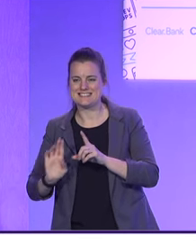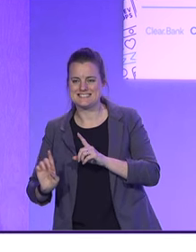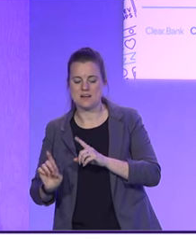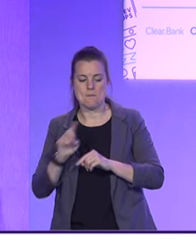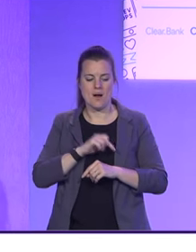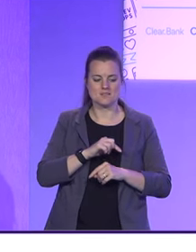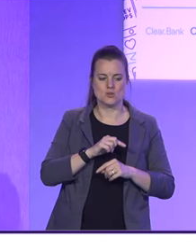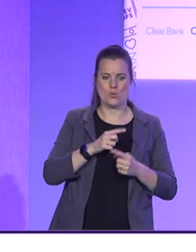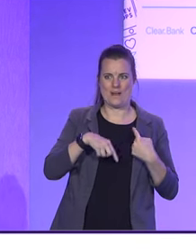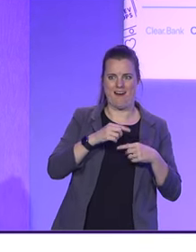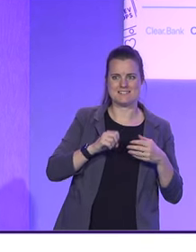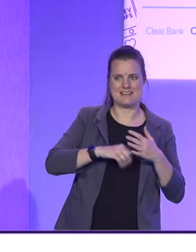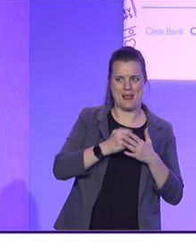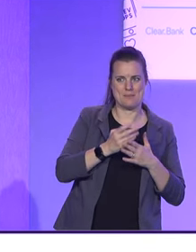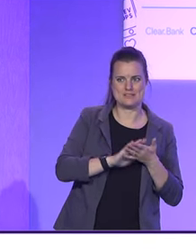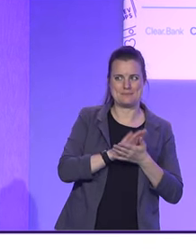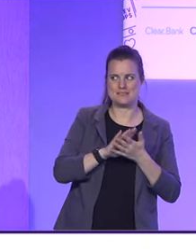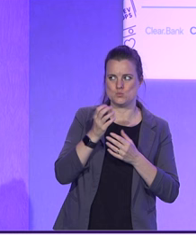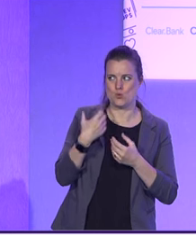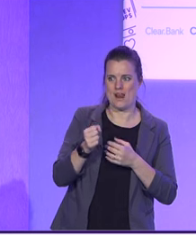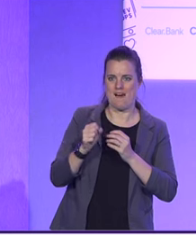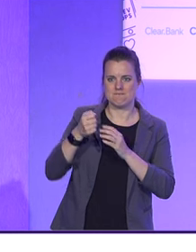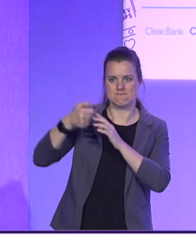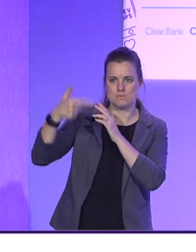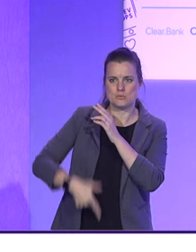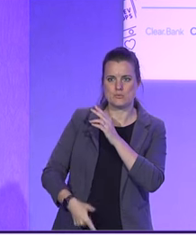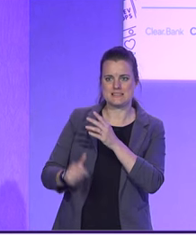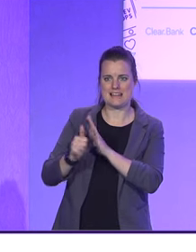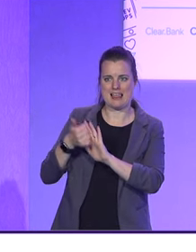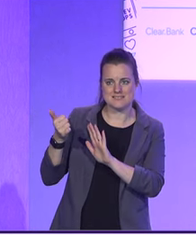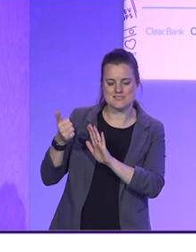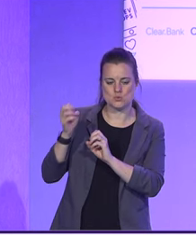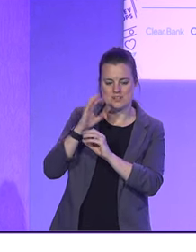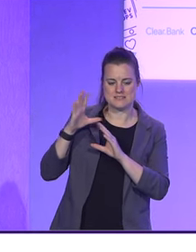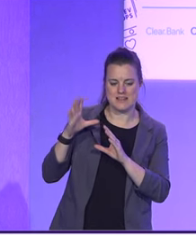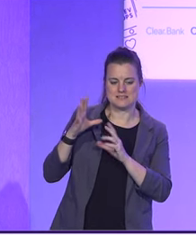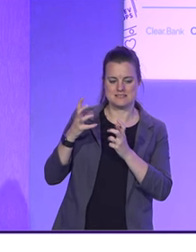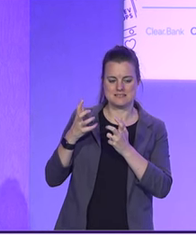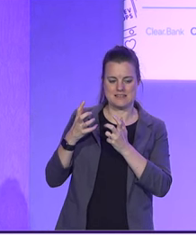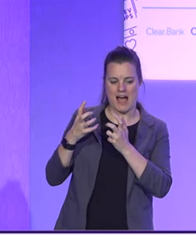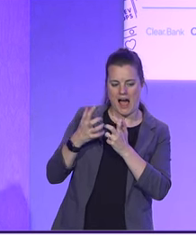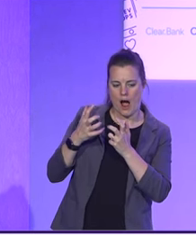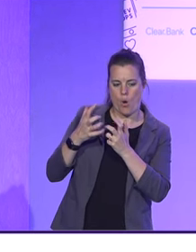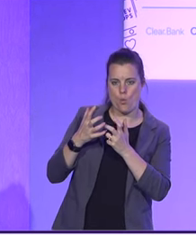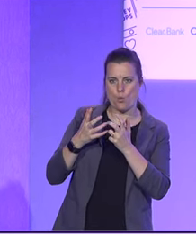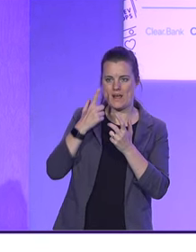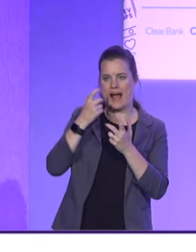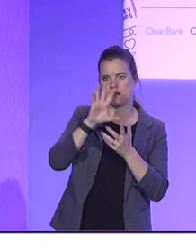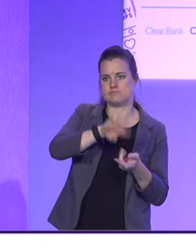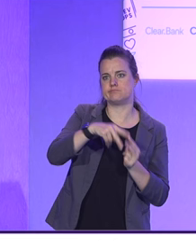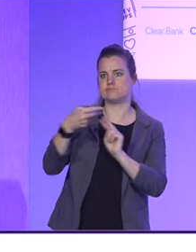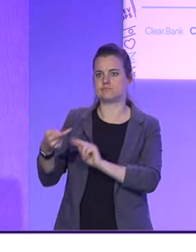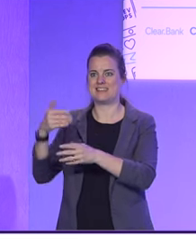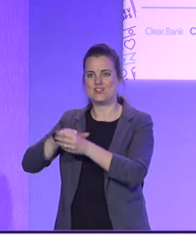we don't have enough skills to know what have to do with the infrastructure, how we deploy to the Kubernetes, as